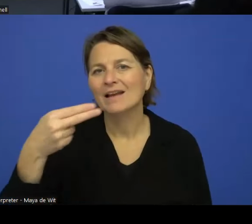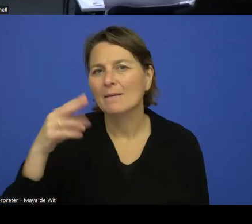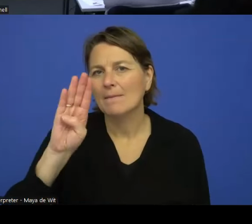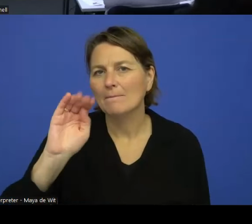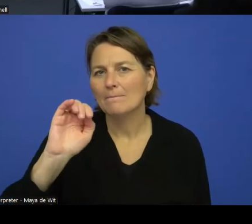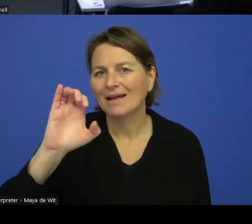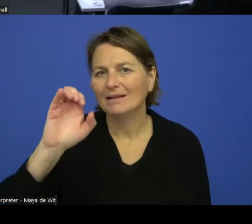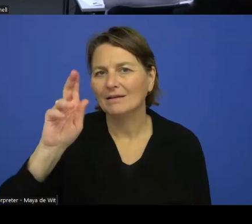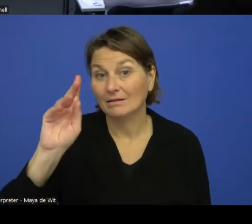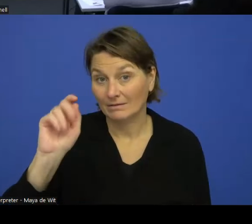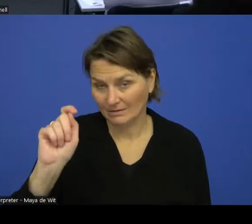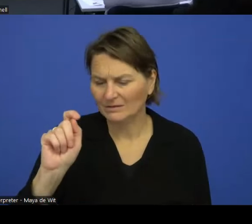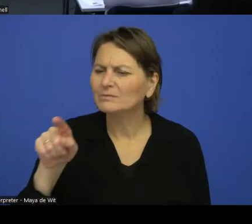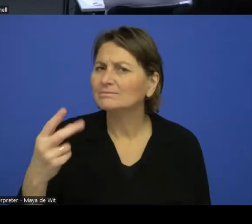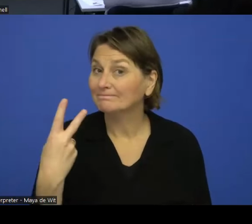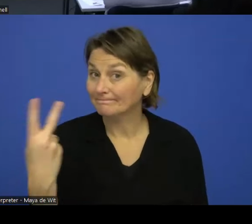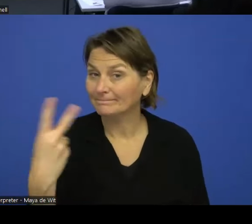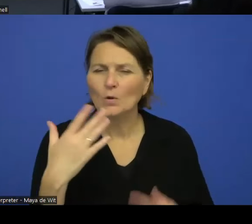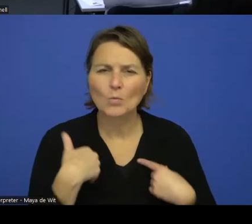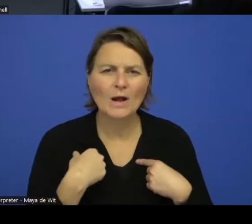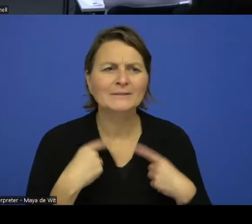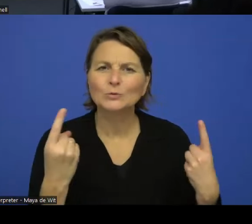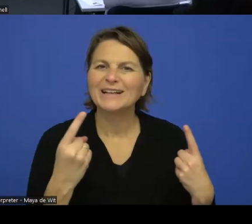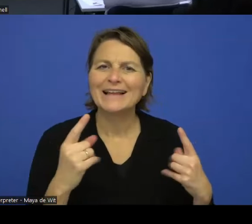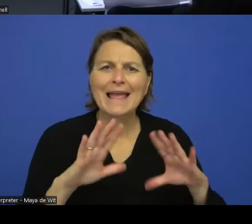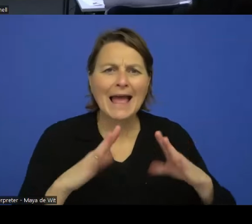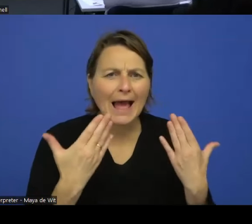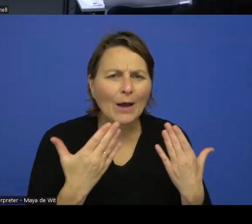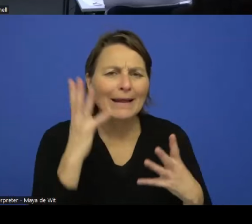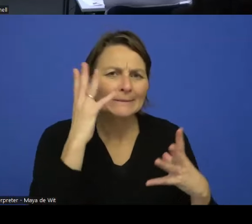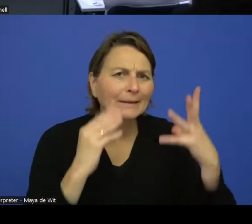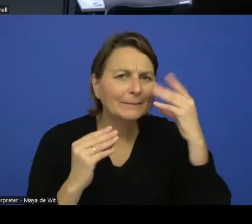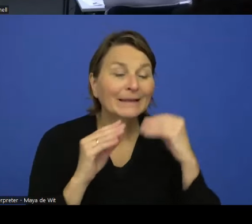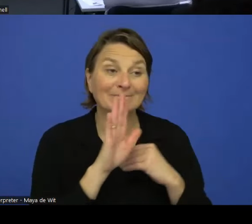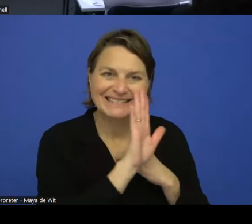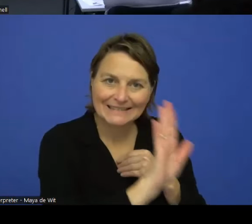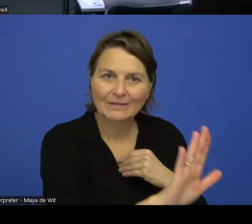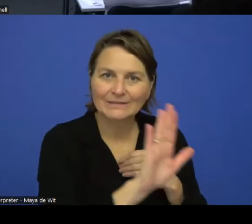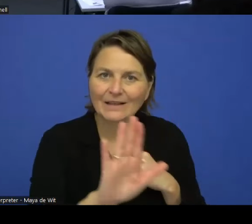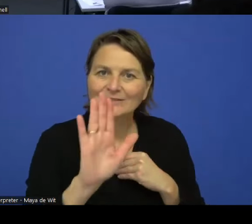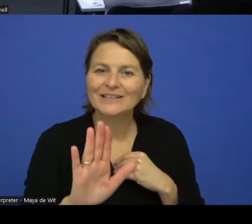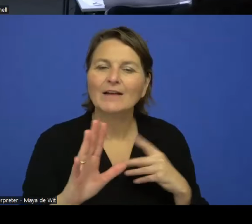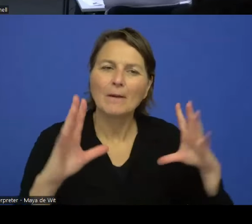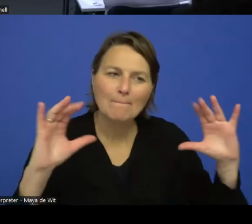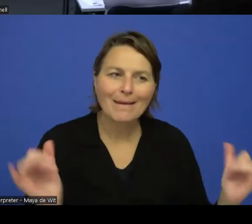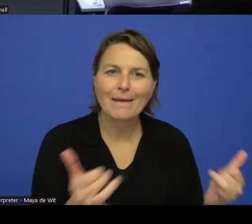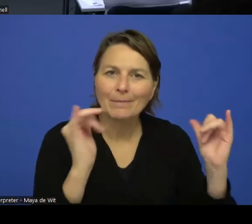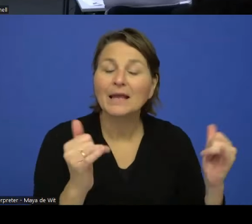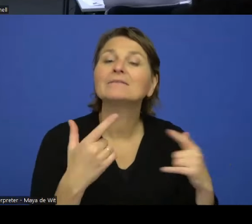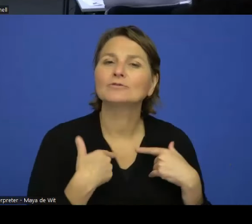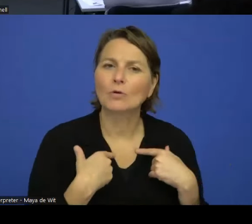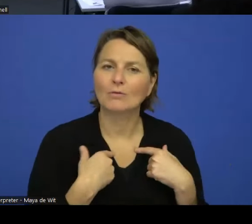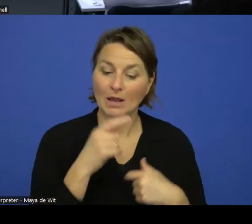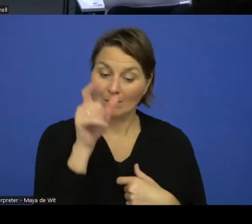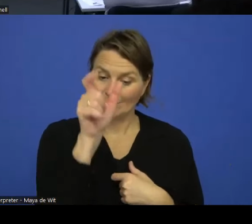making play-based experiences that we had with the rehabilitation robots and say, well, could we use some of this